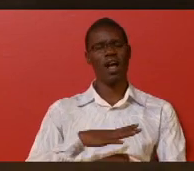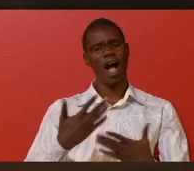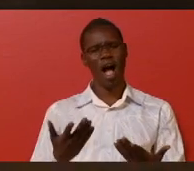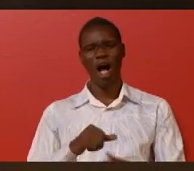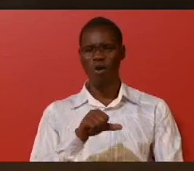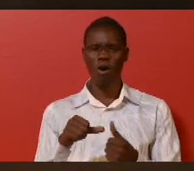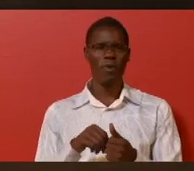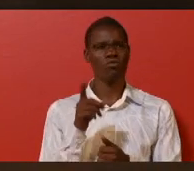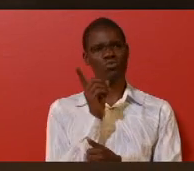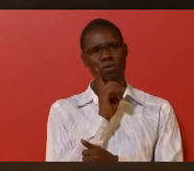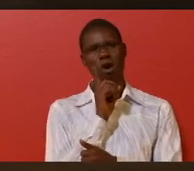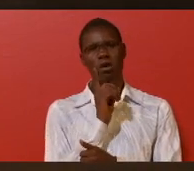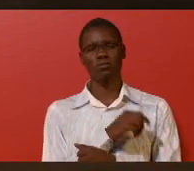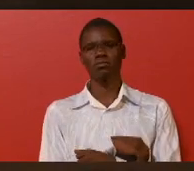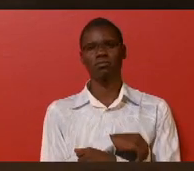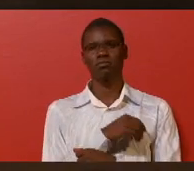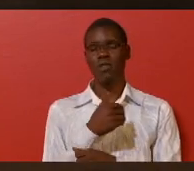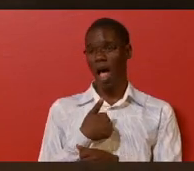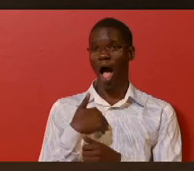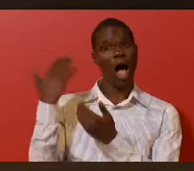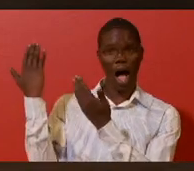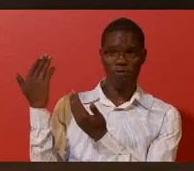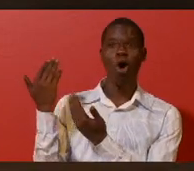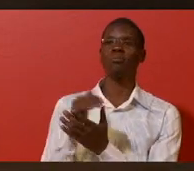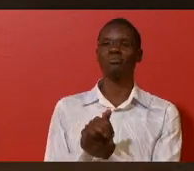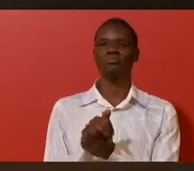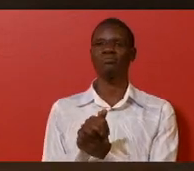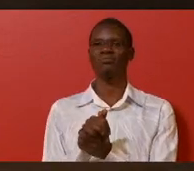tomorrow? There's hope. So that's a